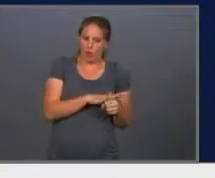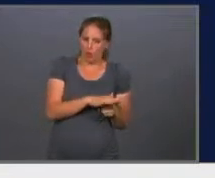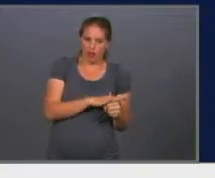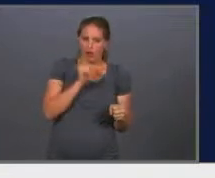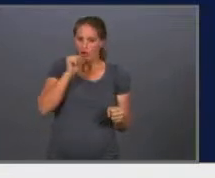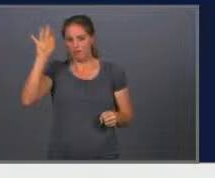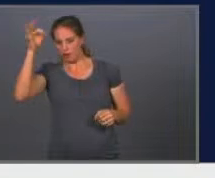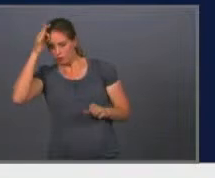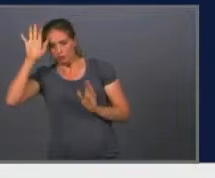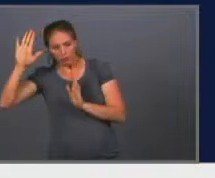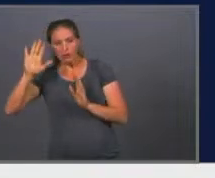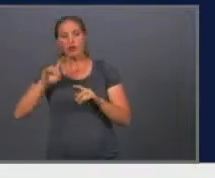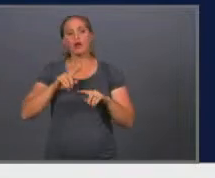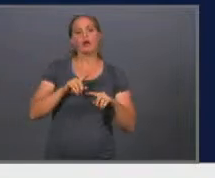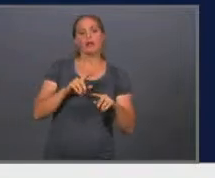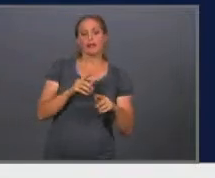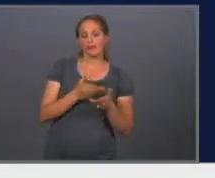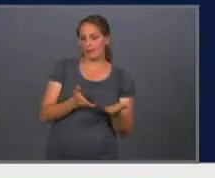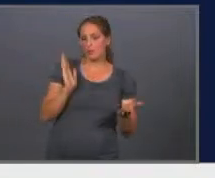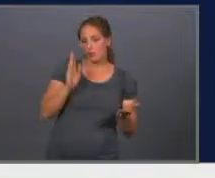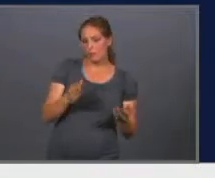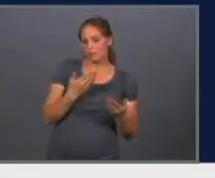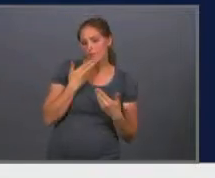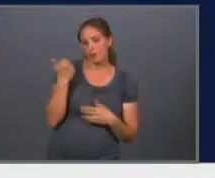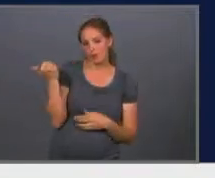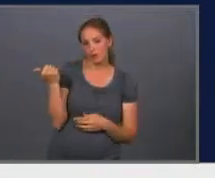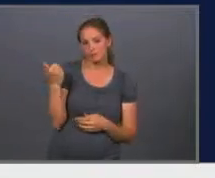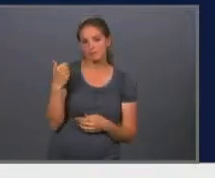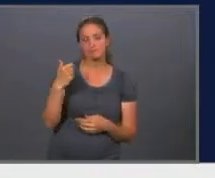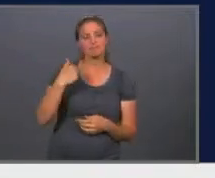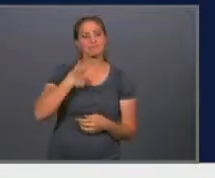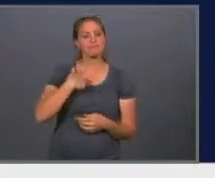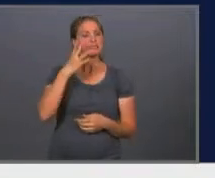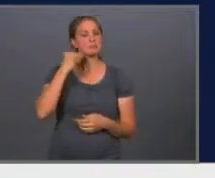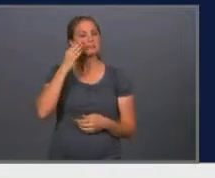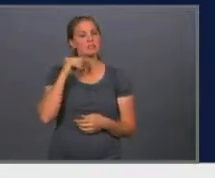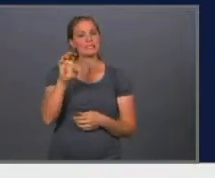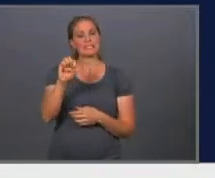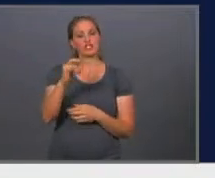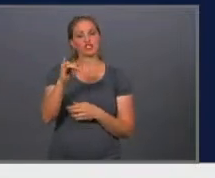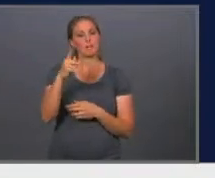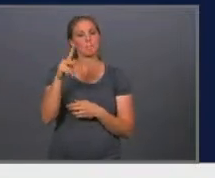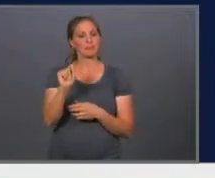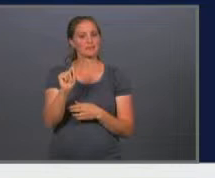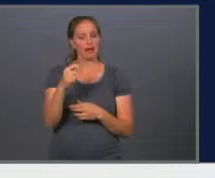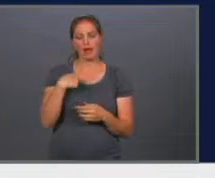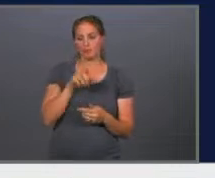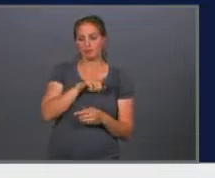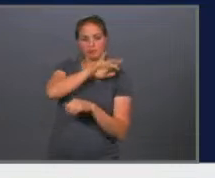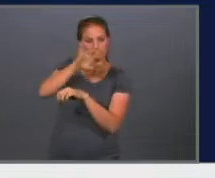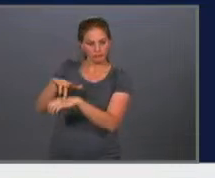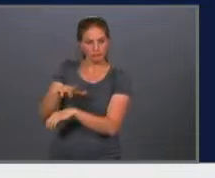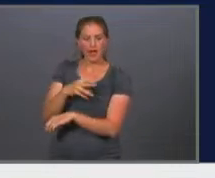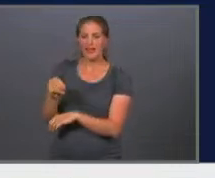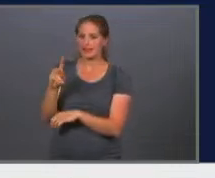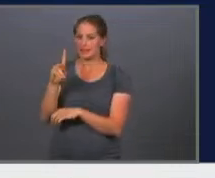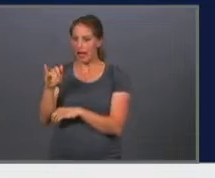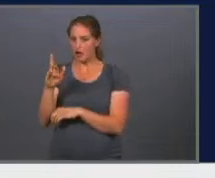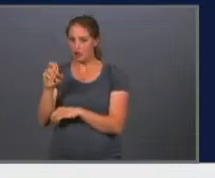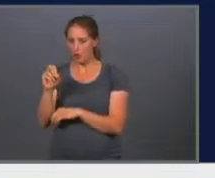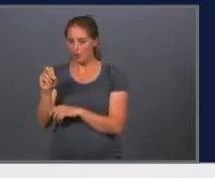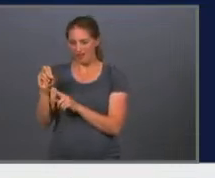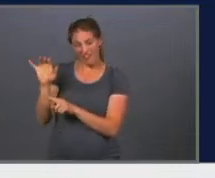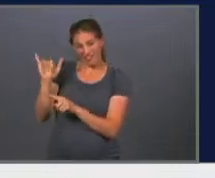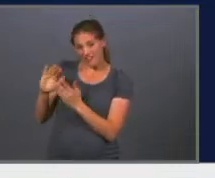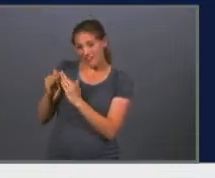I was in Egypt earlier this year, and Cairo specifically. That's a city where